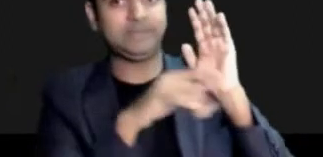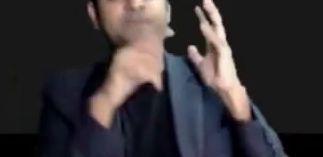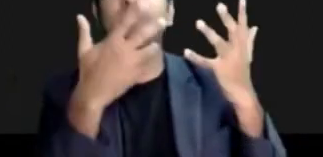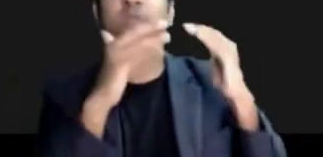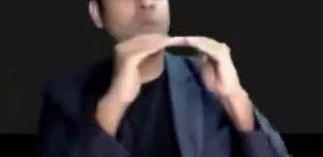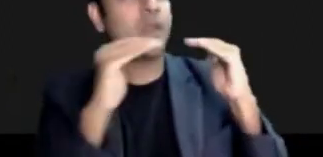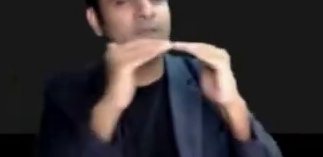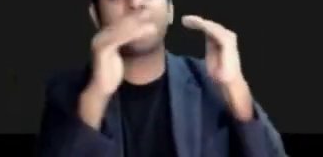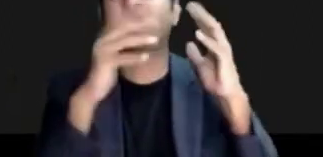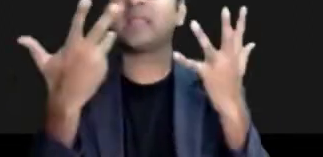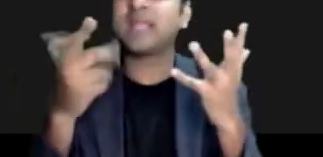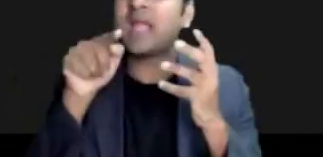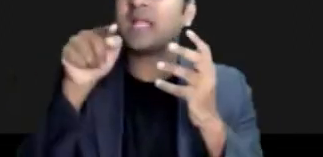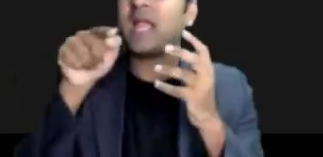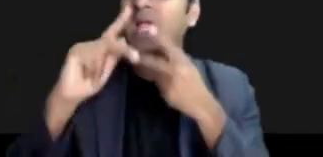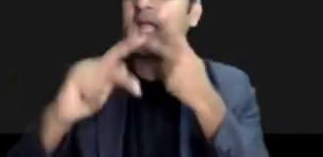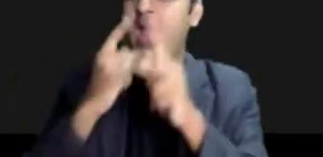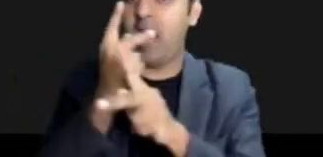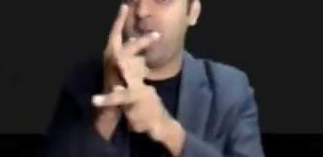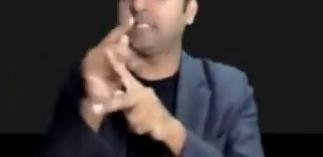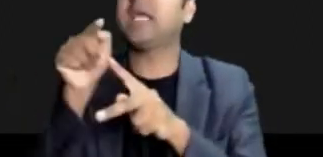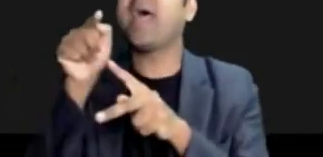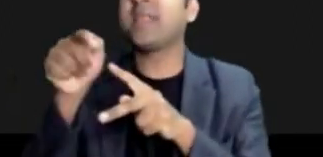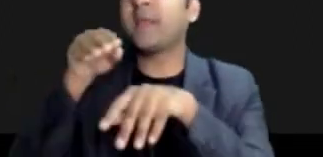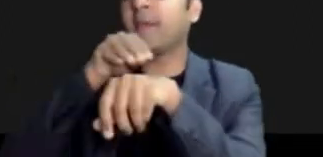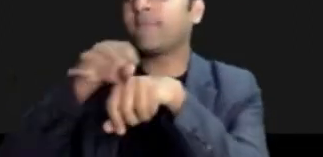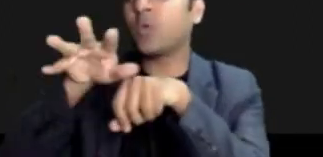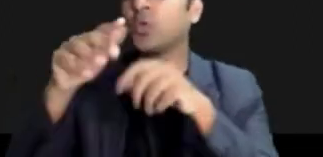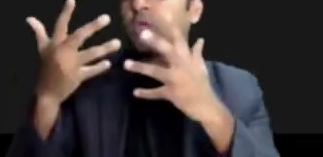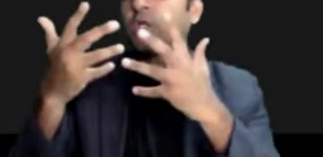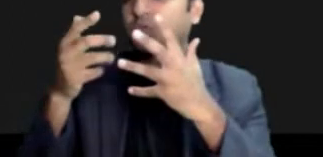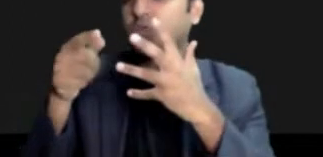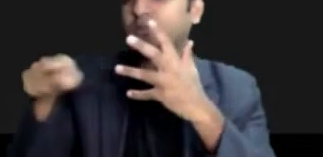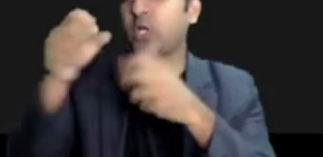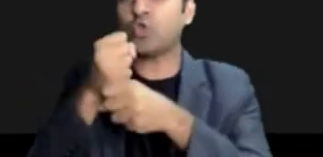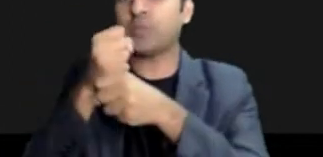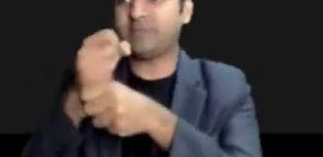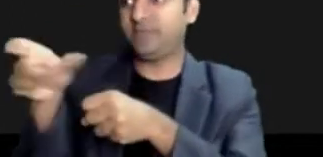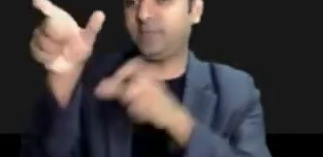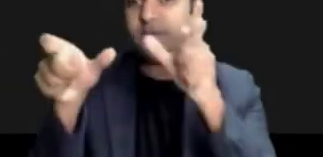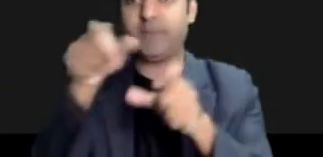protection committees at district level, at area level, at village level.